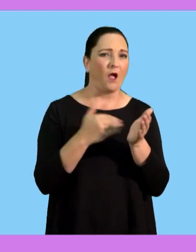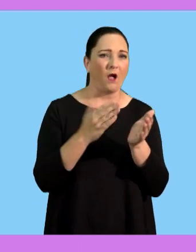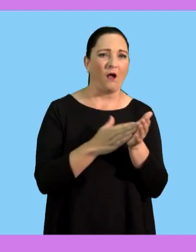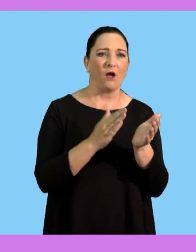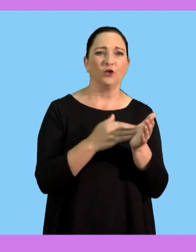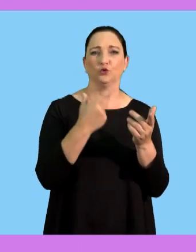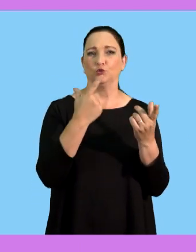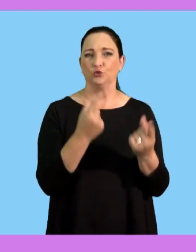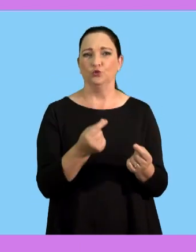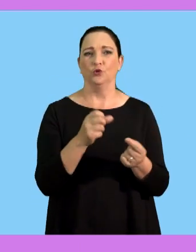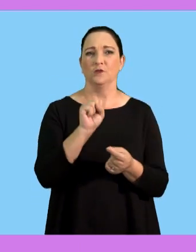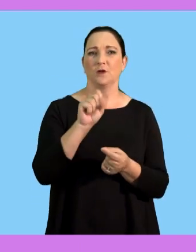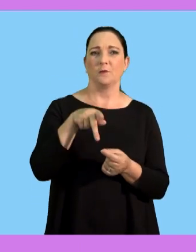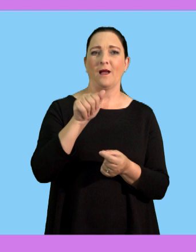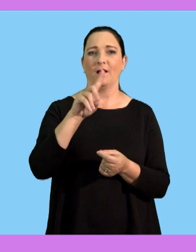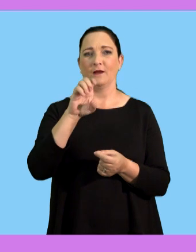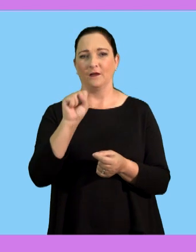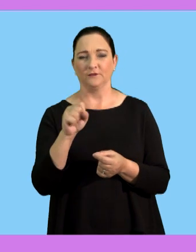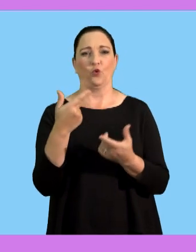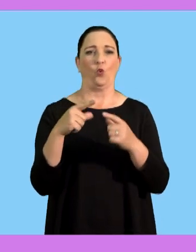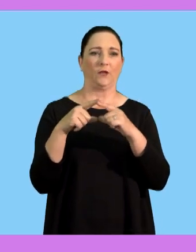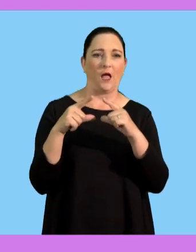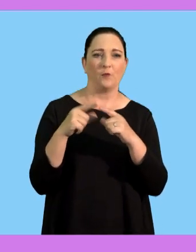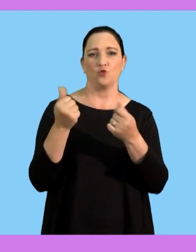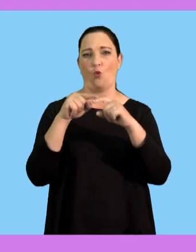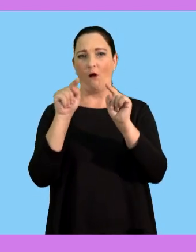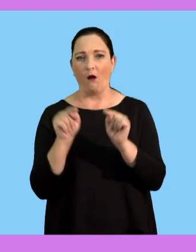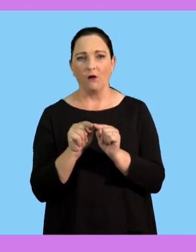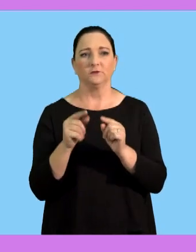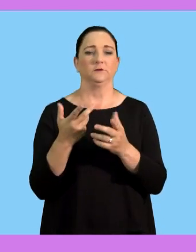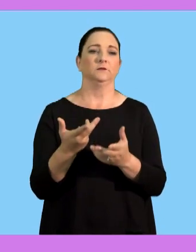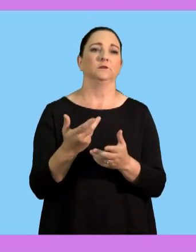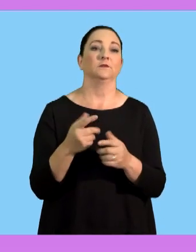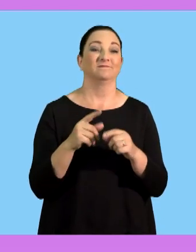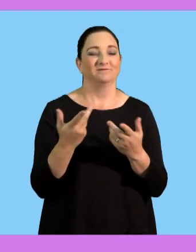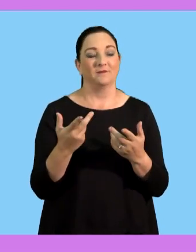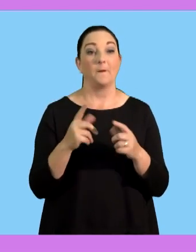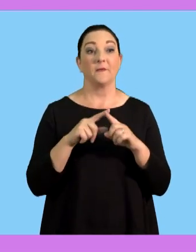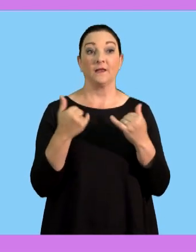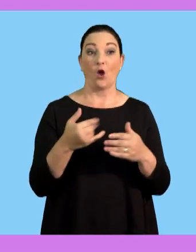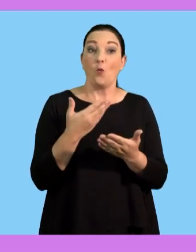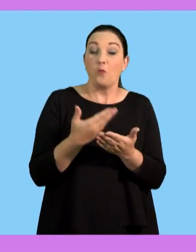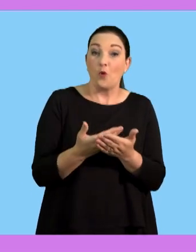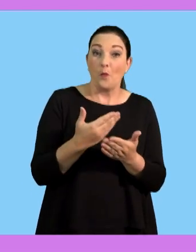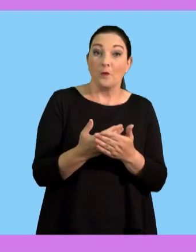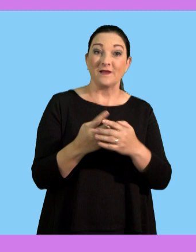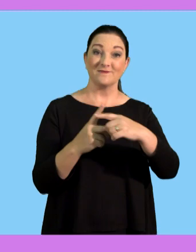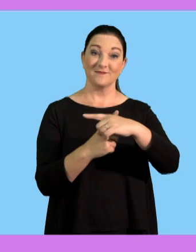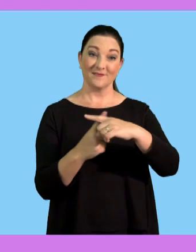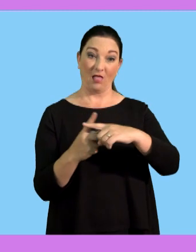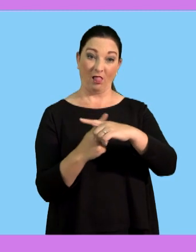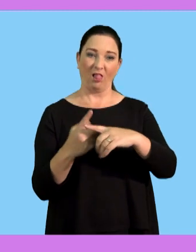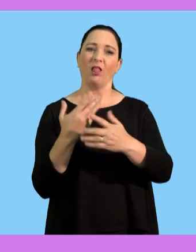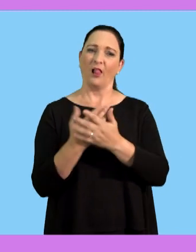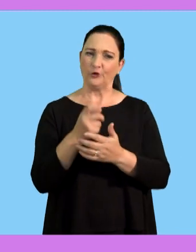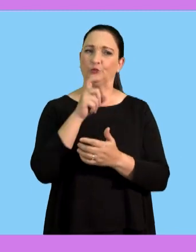when choosing a suit from a deck of cards. Then, what is the probability scale? Right? It's a scale which can